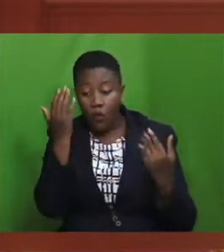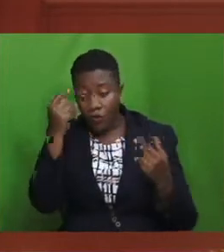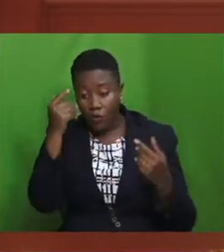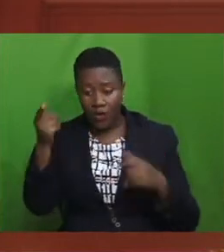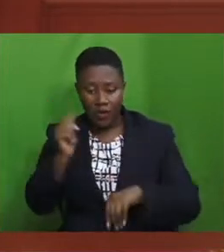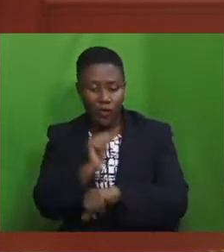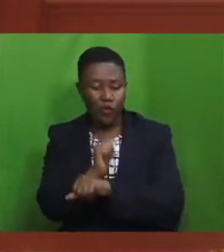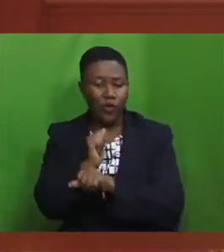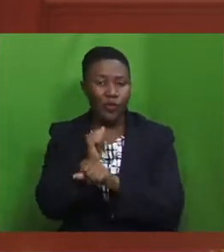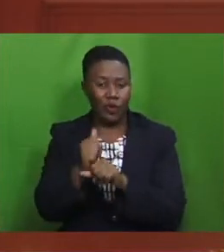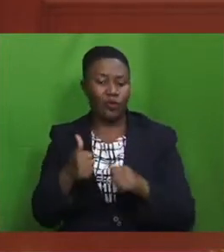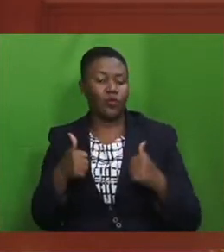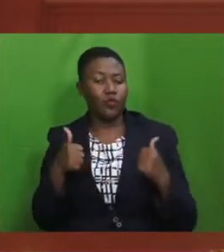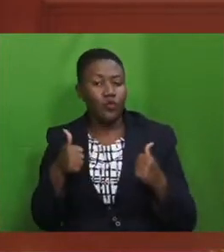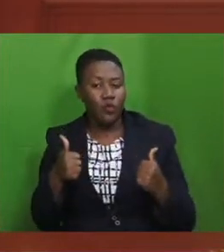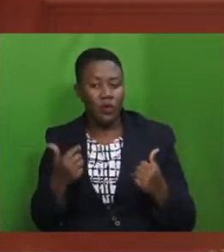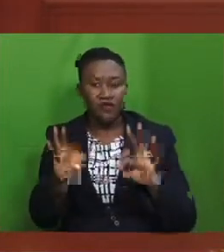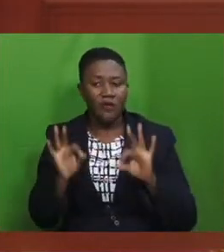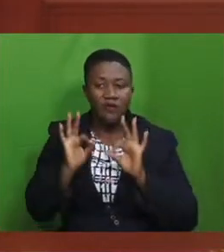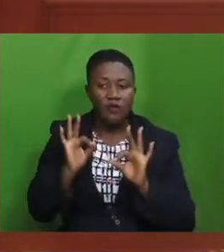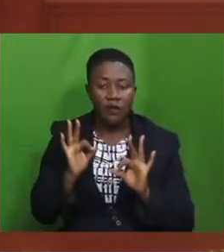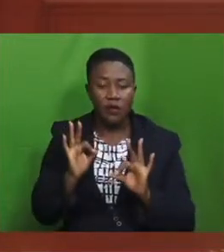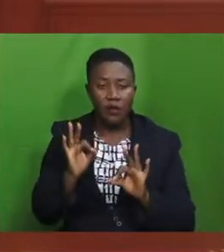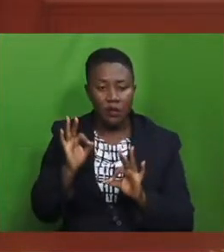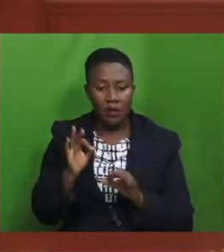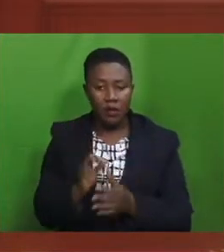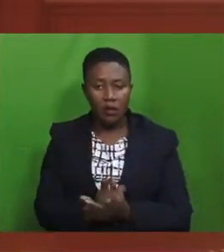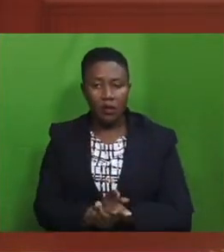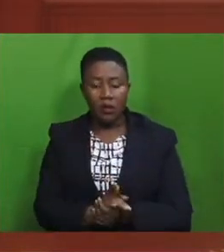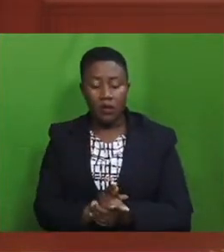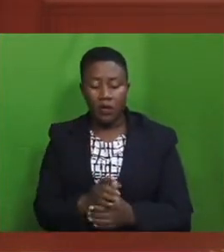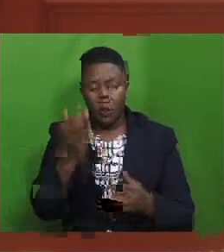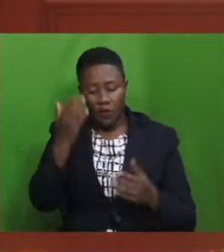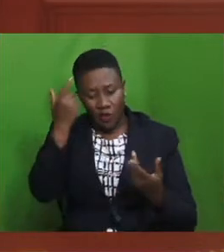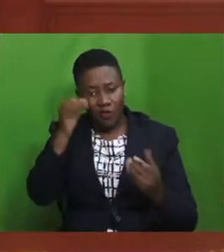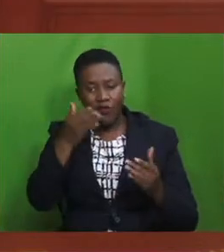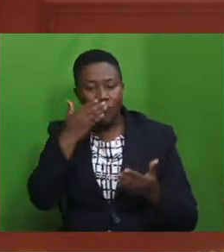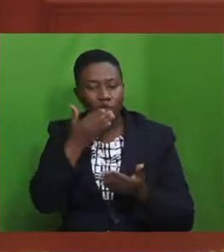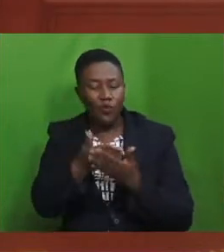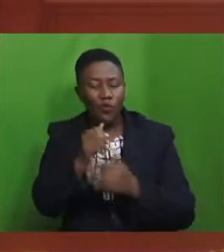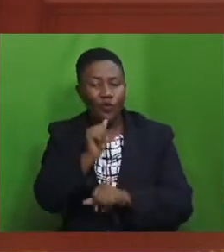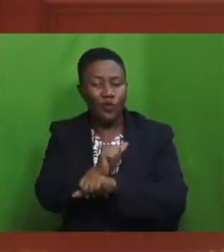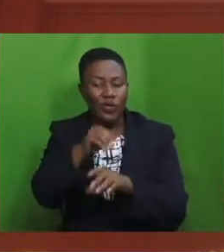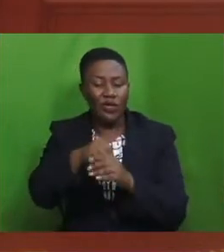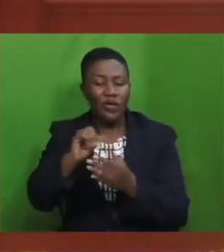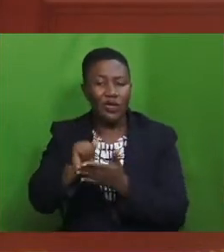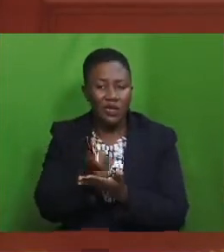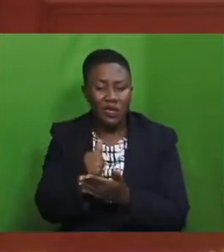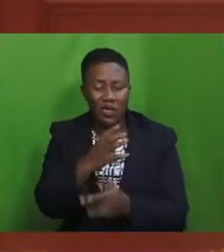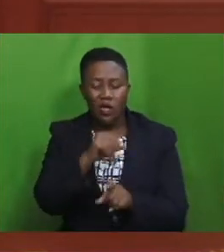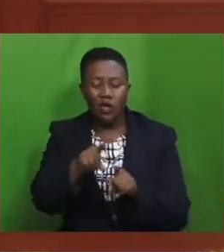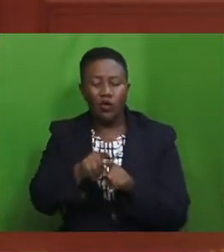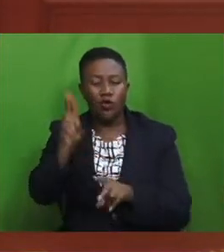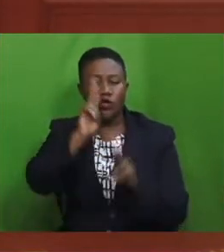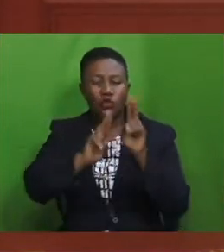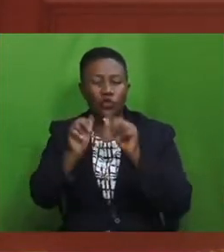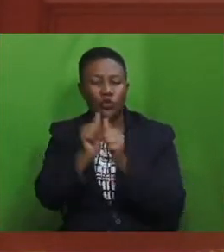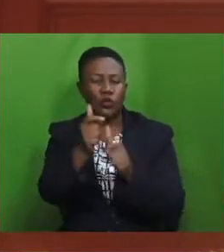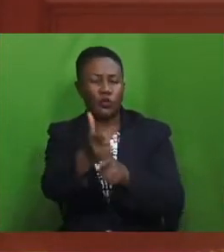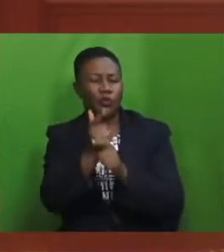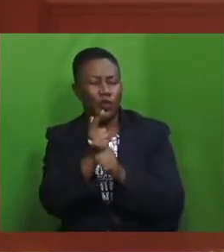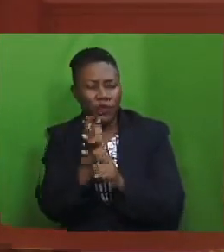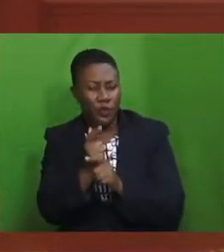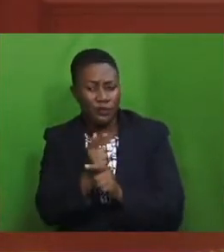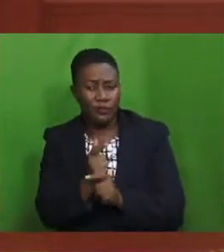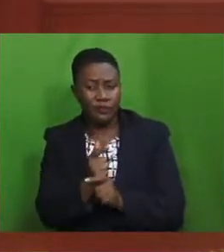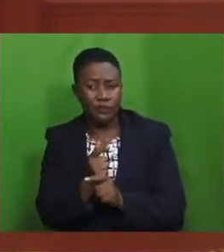well on the performance of the economy and on the matter of borrowing. Mr. Speaker,